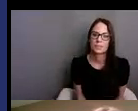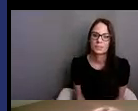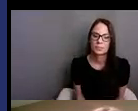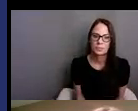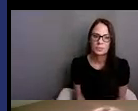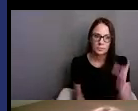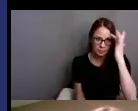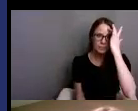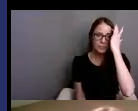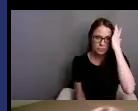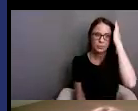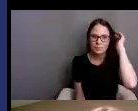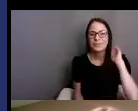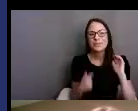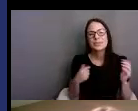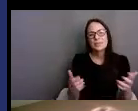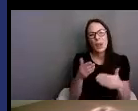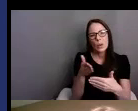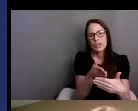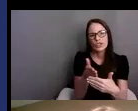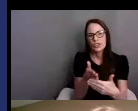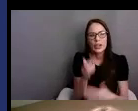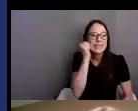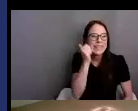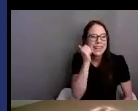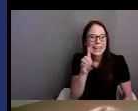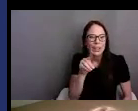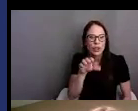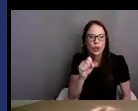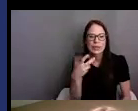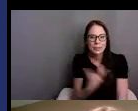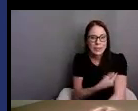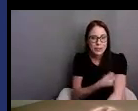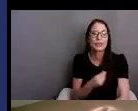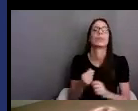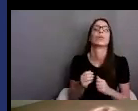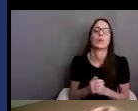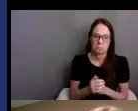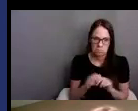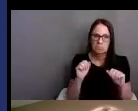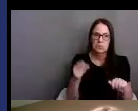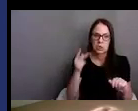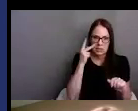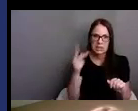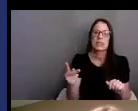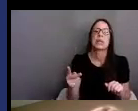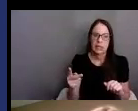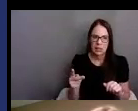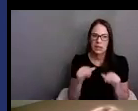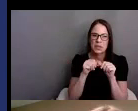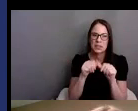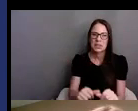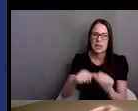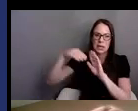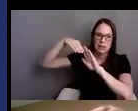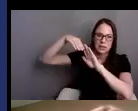So I just wanted to share the daily doses administered. As you can see, there is a steady downward trend. You'll